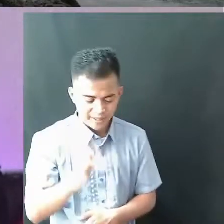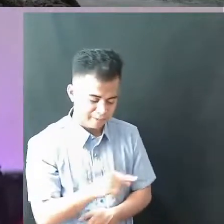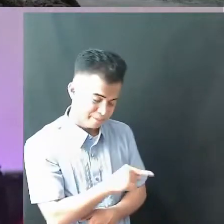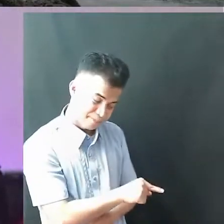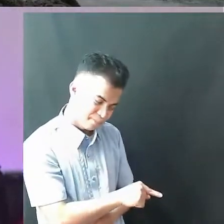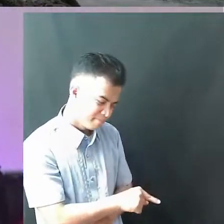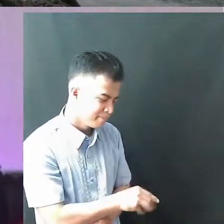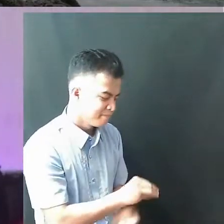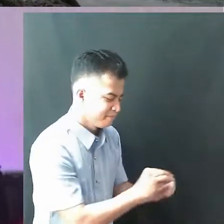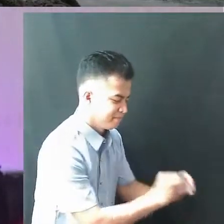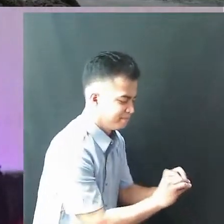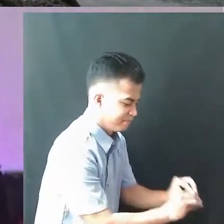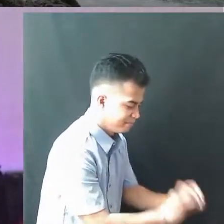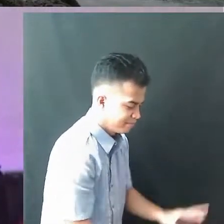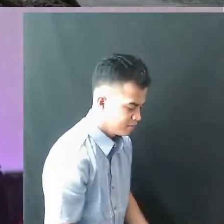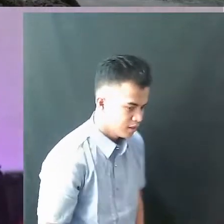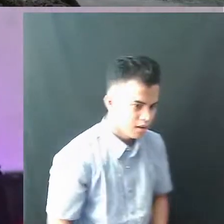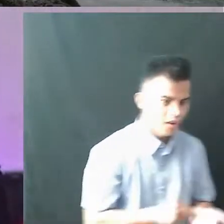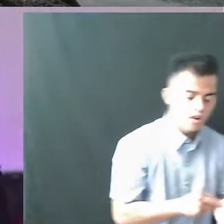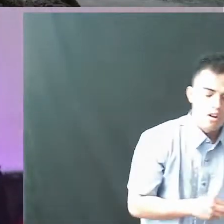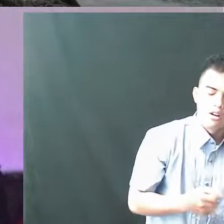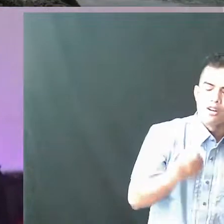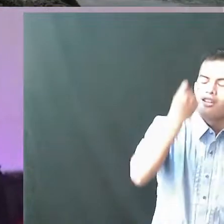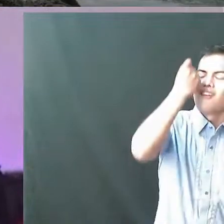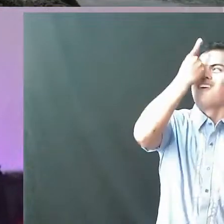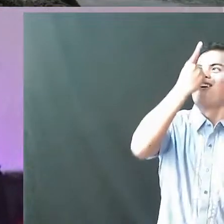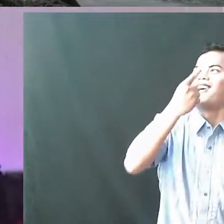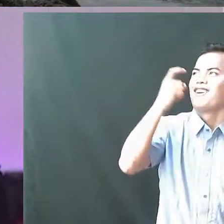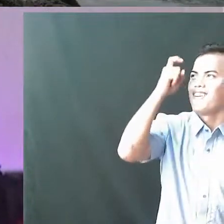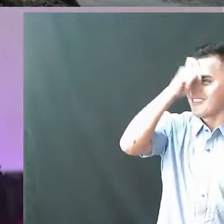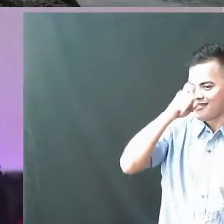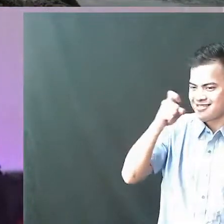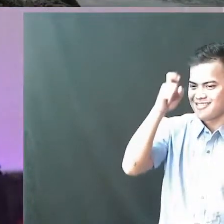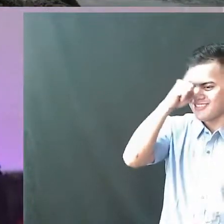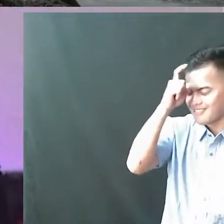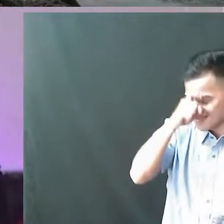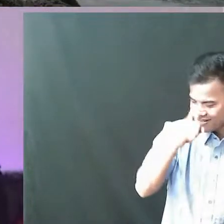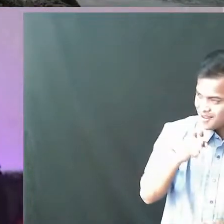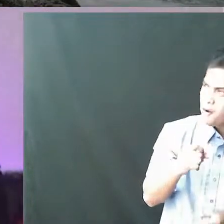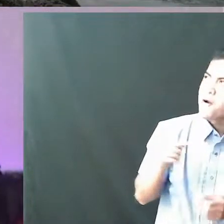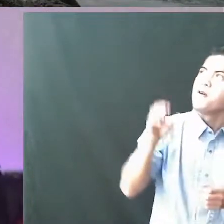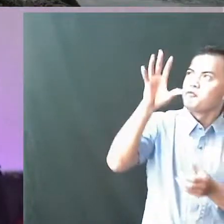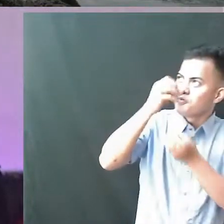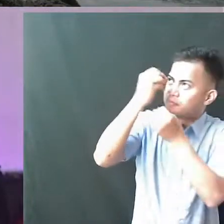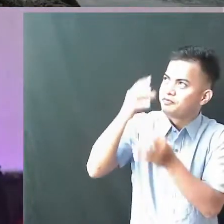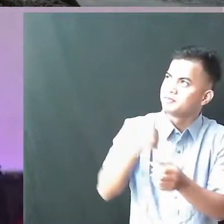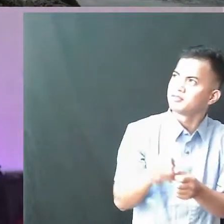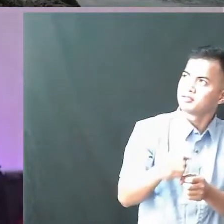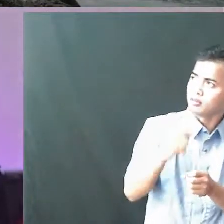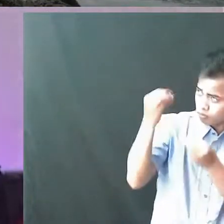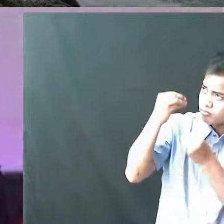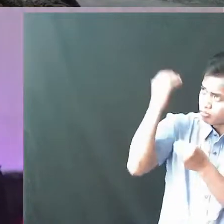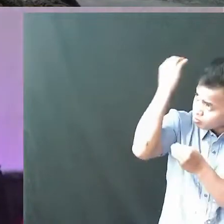And Noah did. And he built the ark. And I can only imagine him in his mind. As the ark